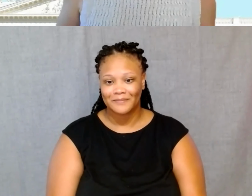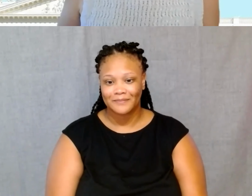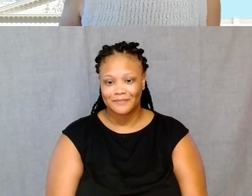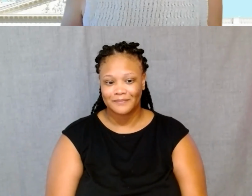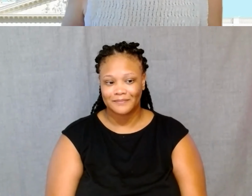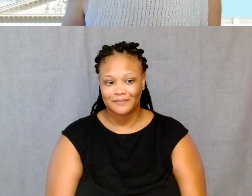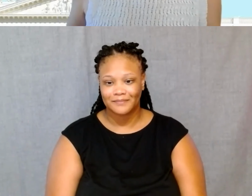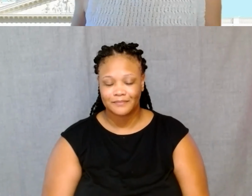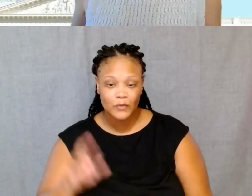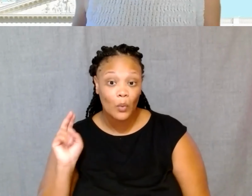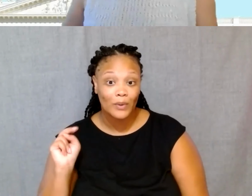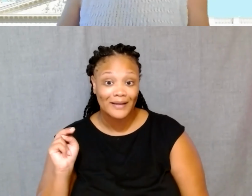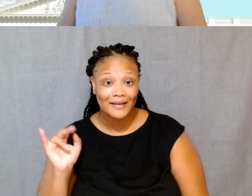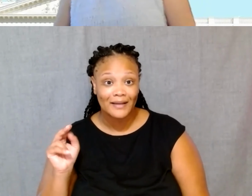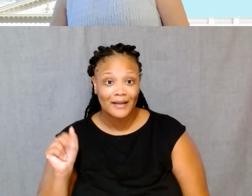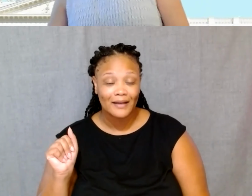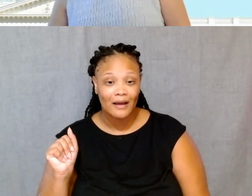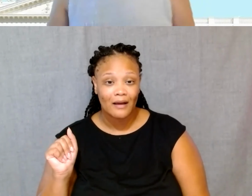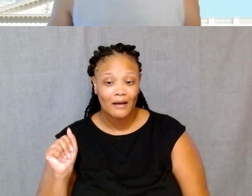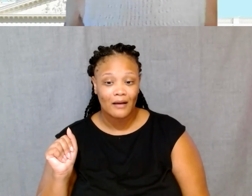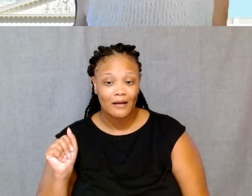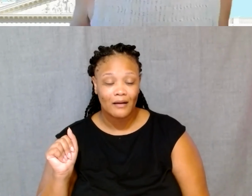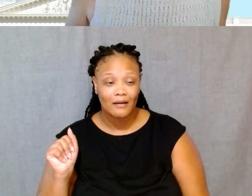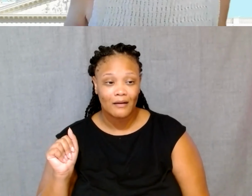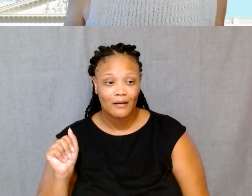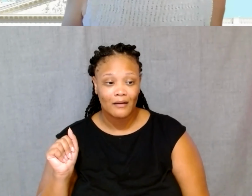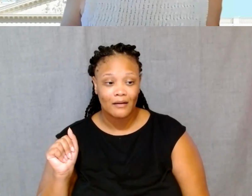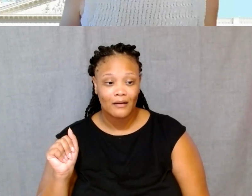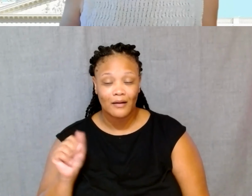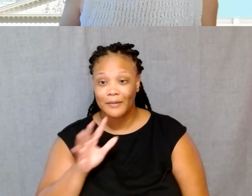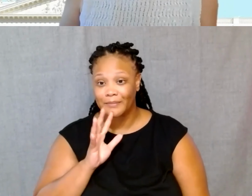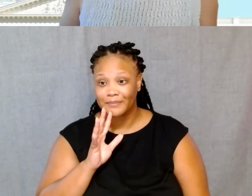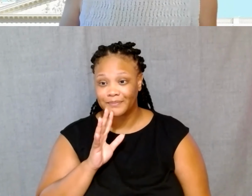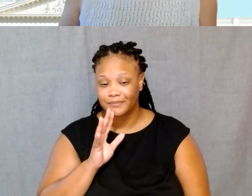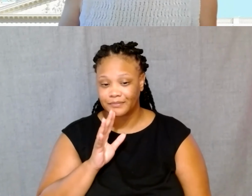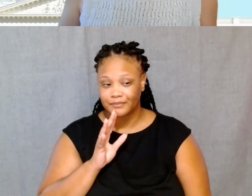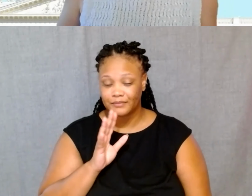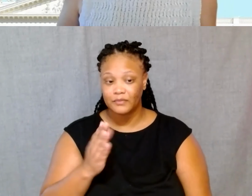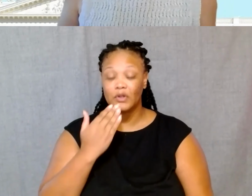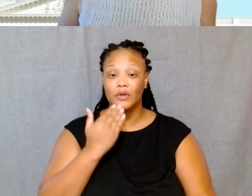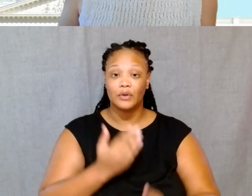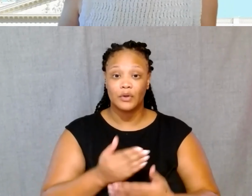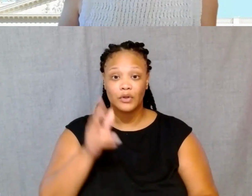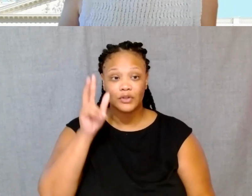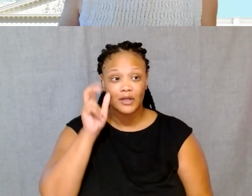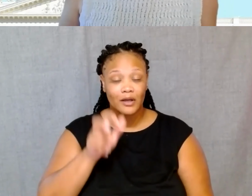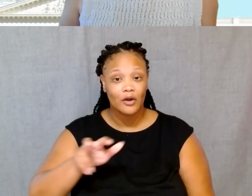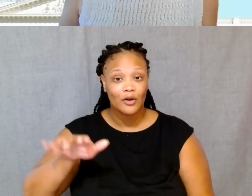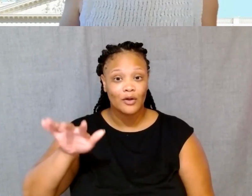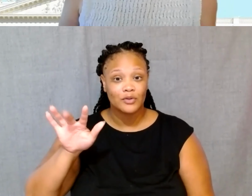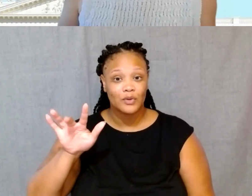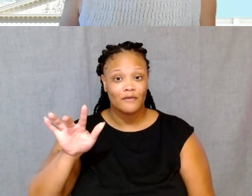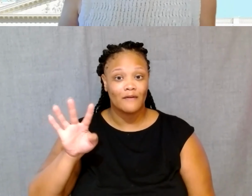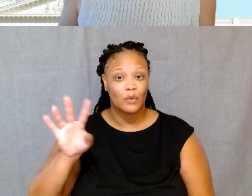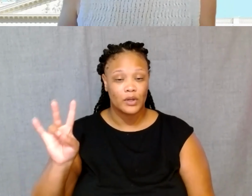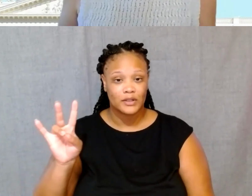Go ahead, Nina. So really good to hear we're talking about 2547. We're bringing that back. ARP